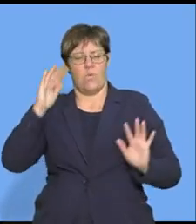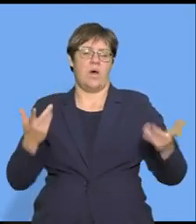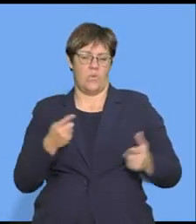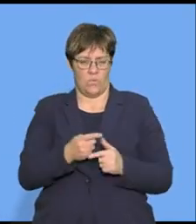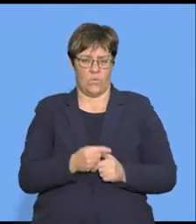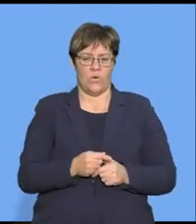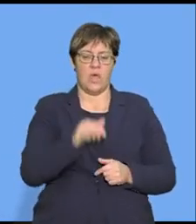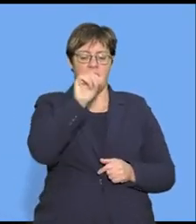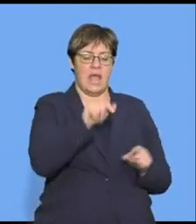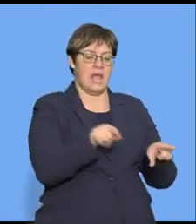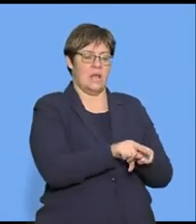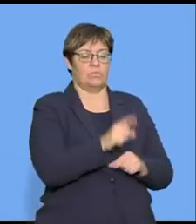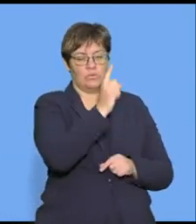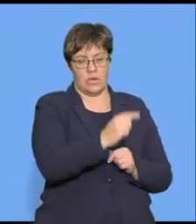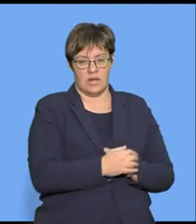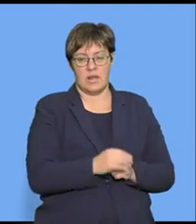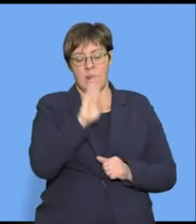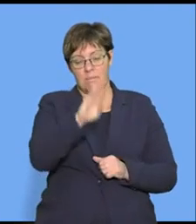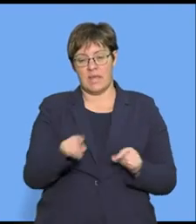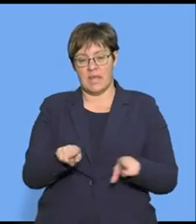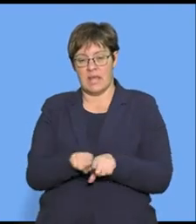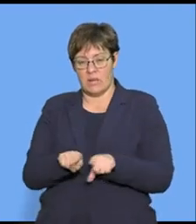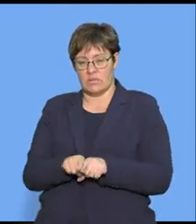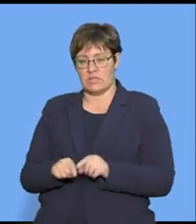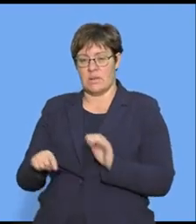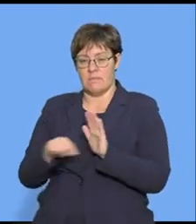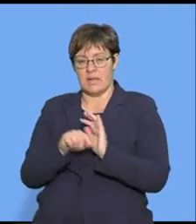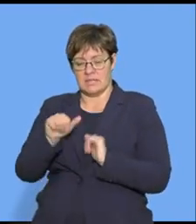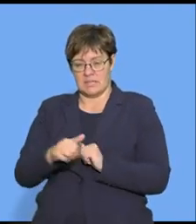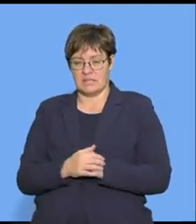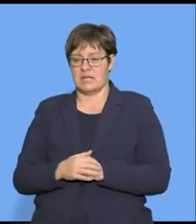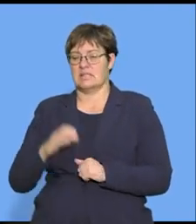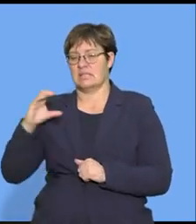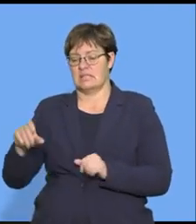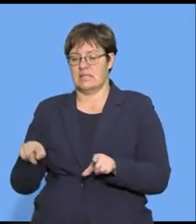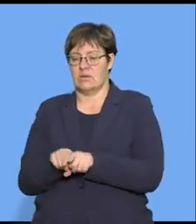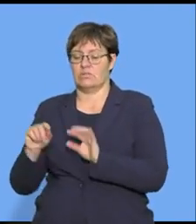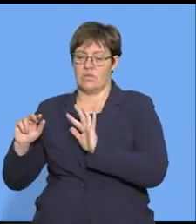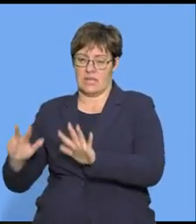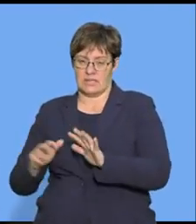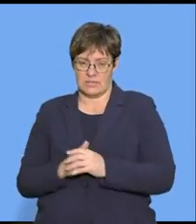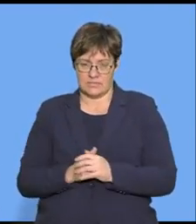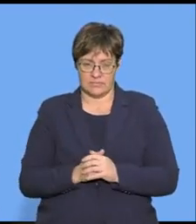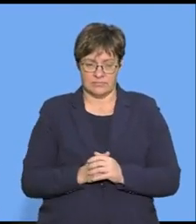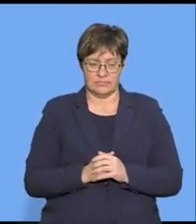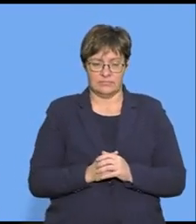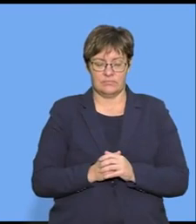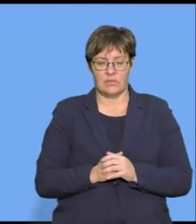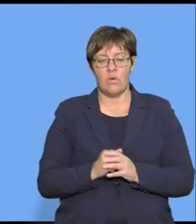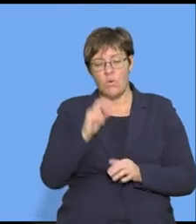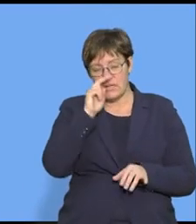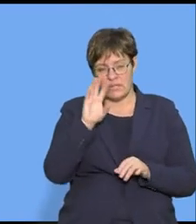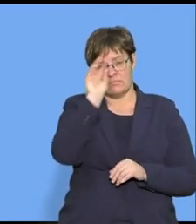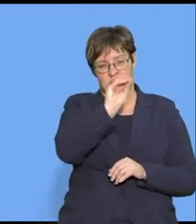to 1, then b is equals to minus 6, and then c is equals to 8. Because you will need to write them down because the